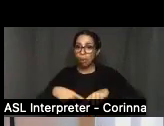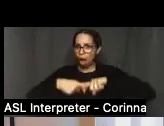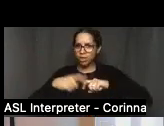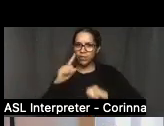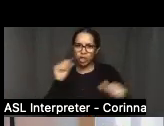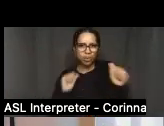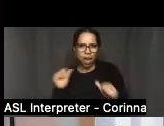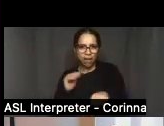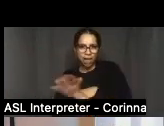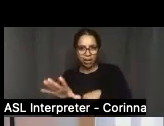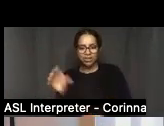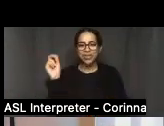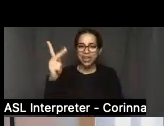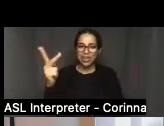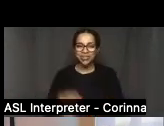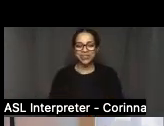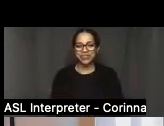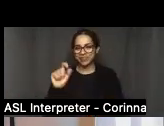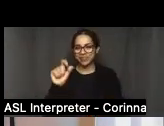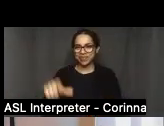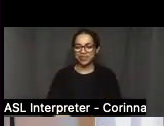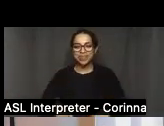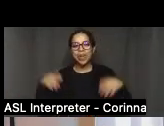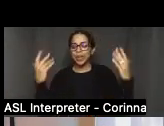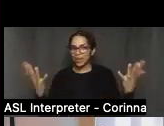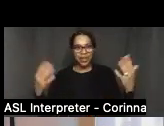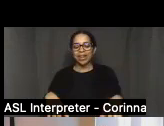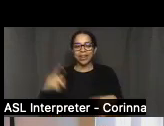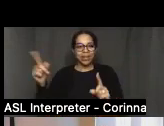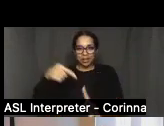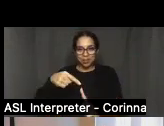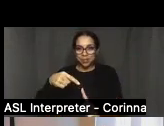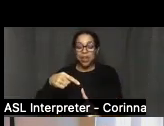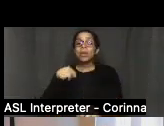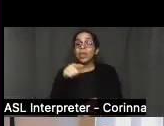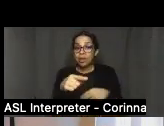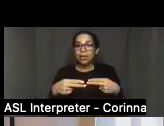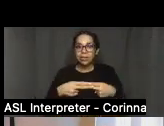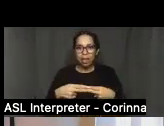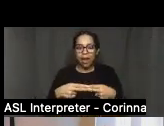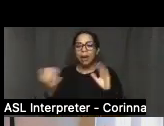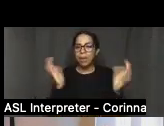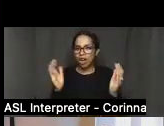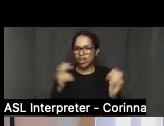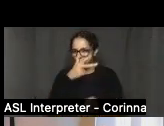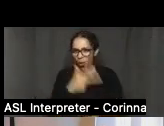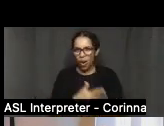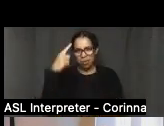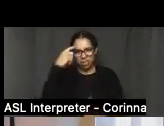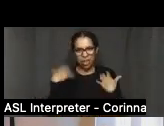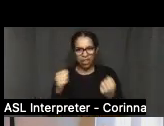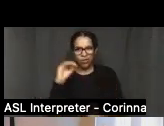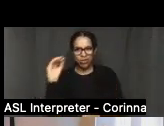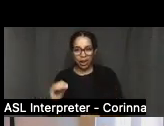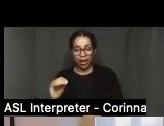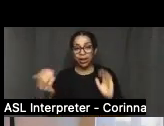Okay. So back at it. So this slide compares the poor mental health rate between the